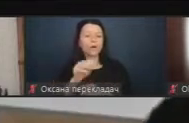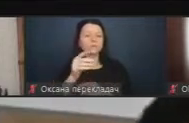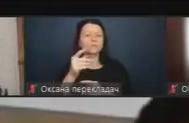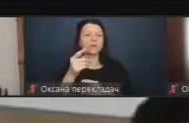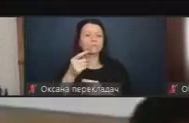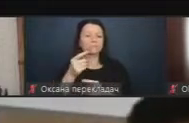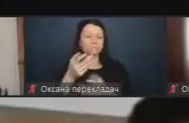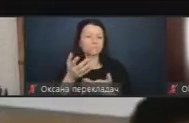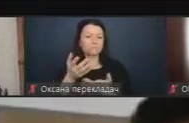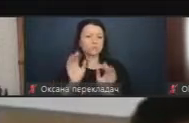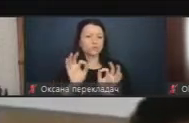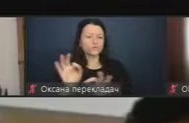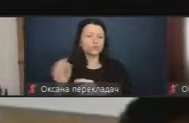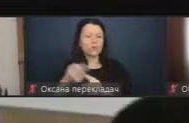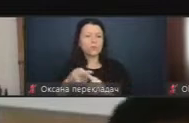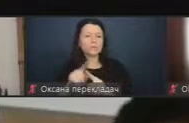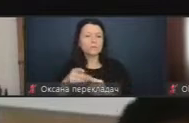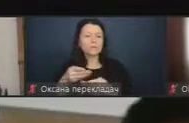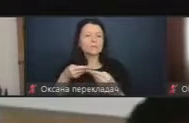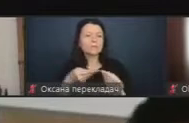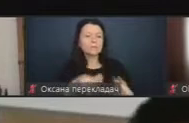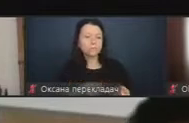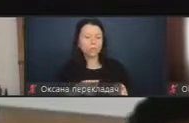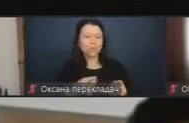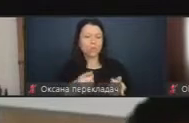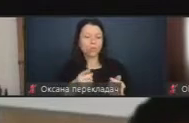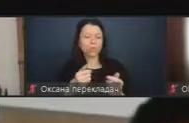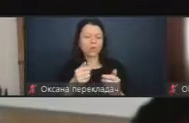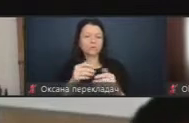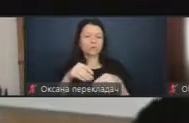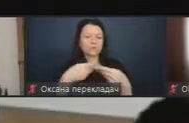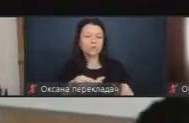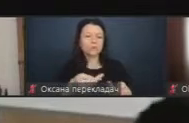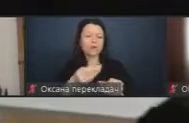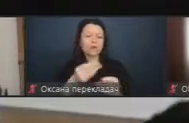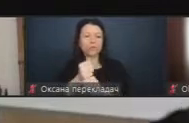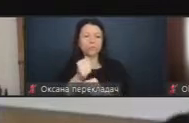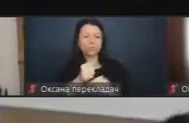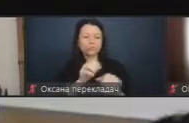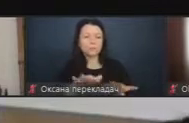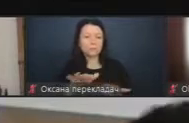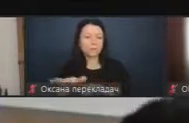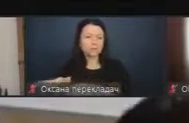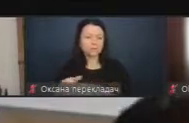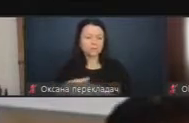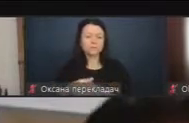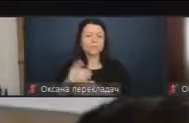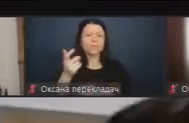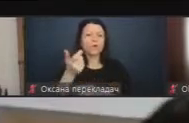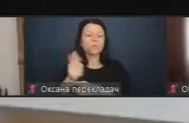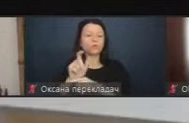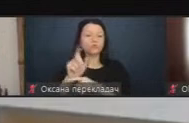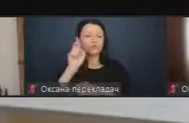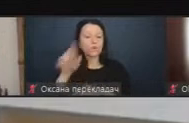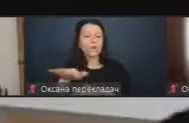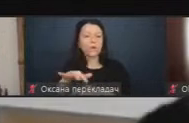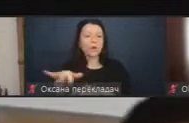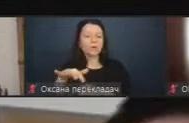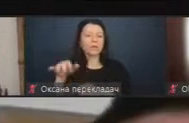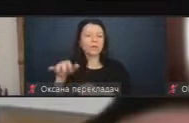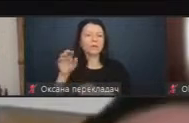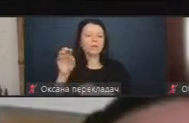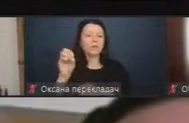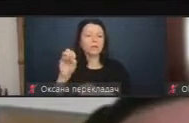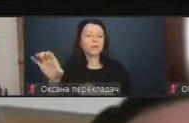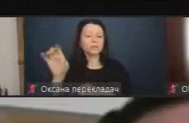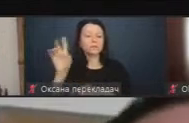a number of countries, the majority of which in Europe, that see a strong reduction in your disability allowance when you begin